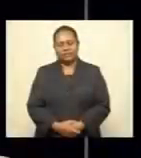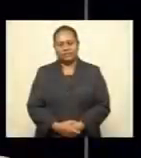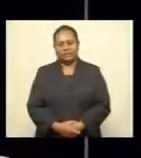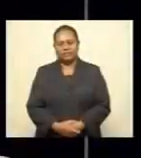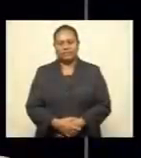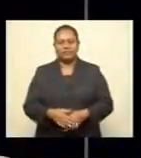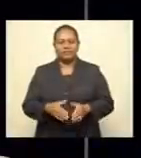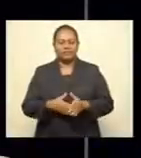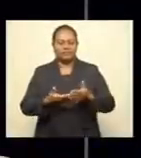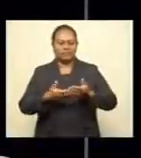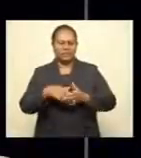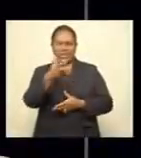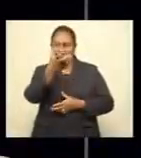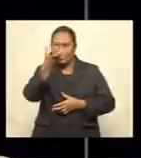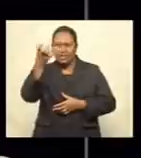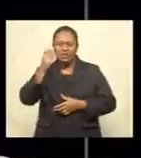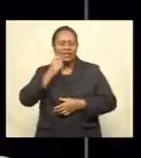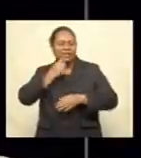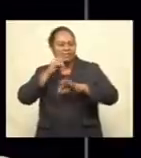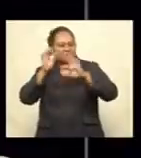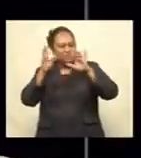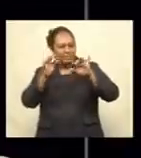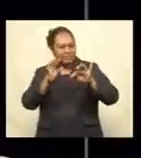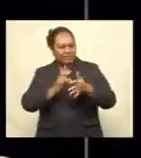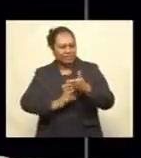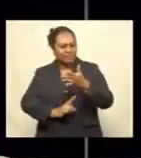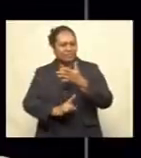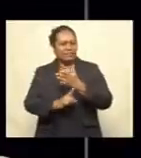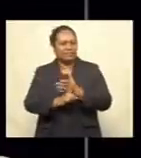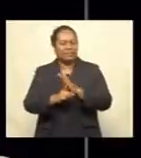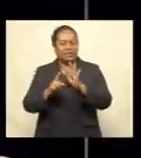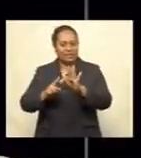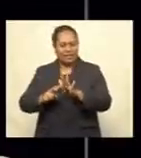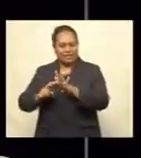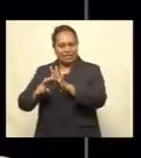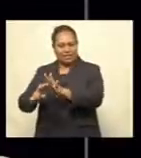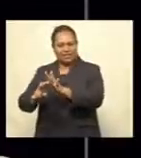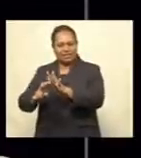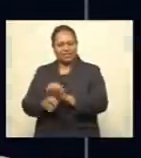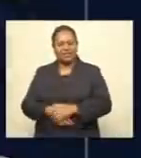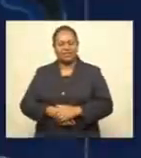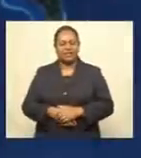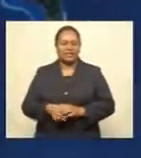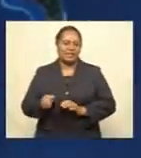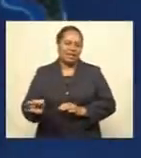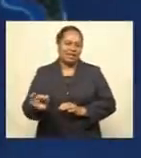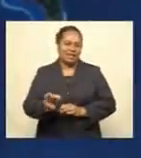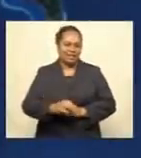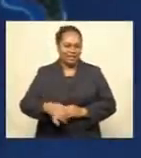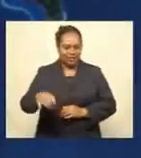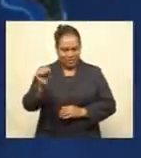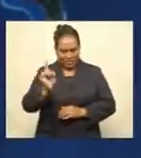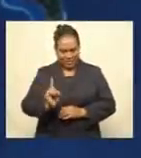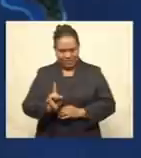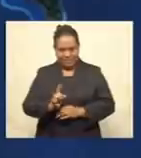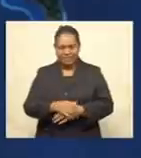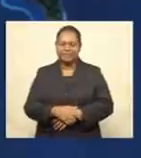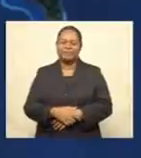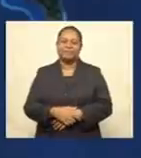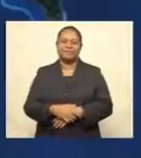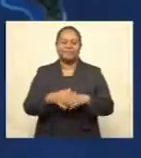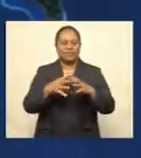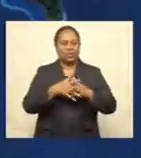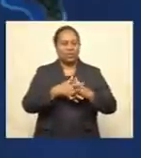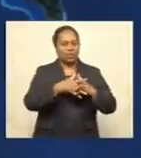Cloudy conditions with brief showers were experienced over the eastern parts of the larger islands today. In the